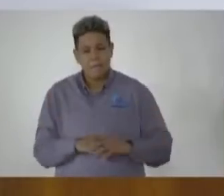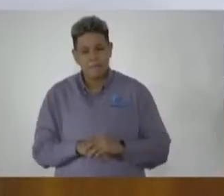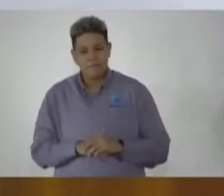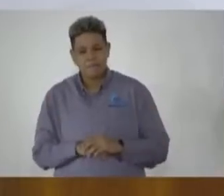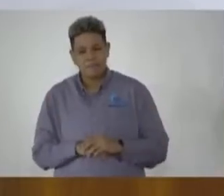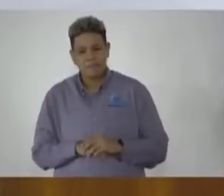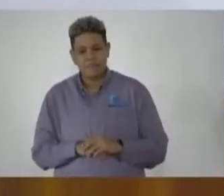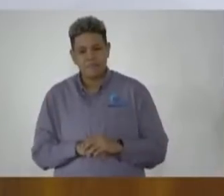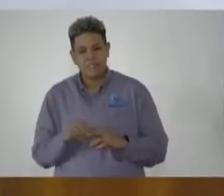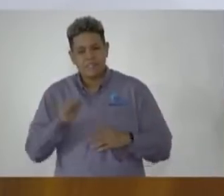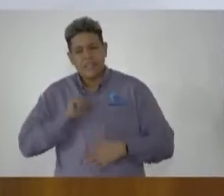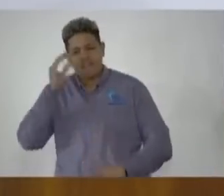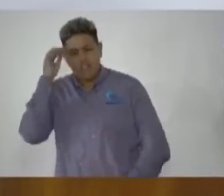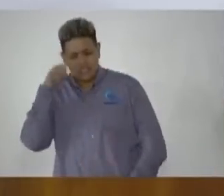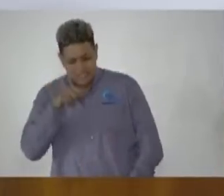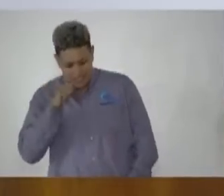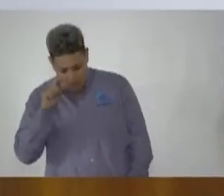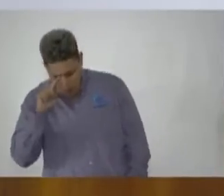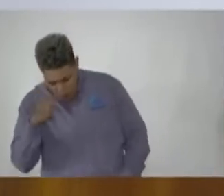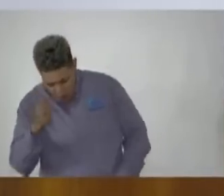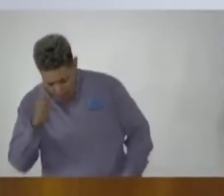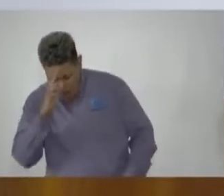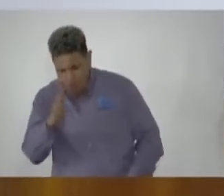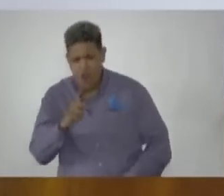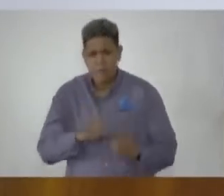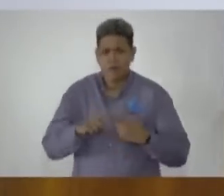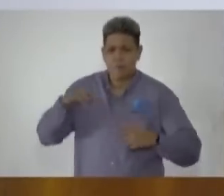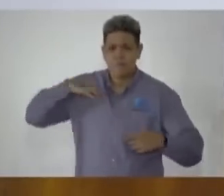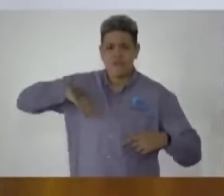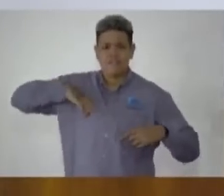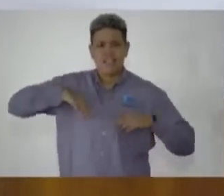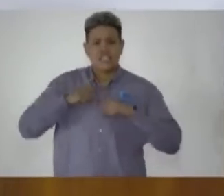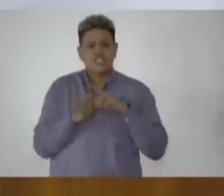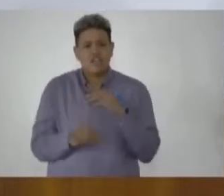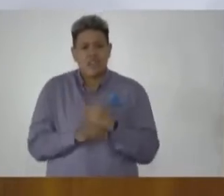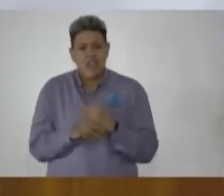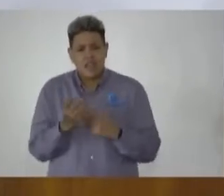I consider it not only an honor and privilege,